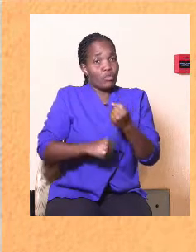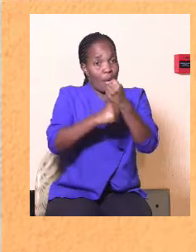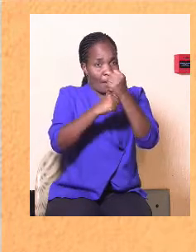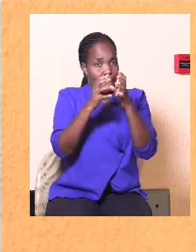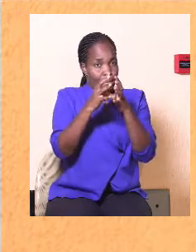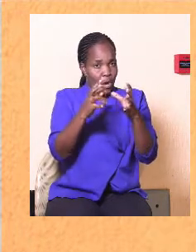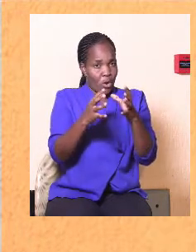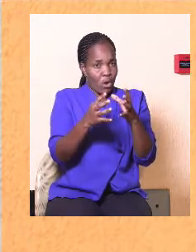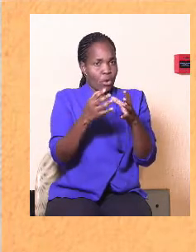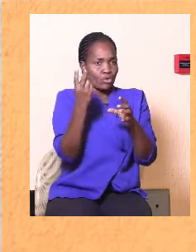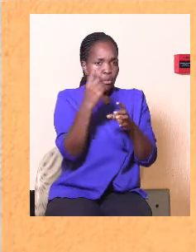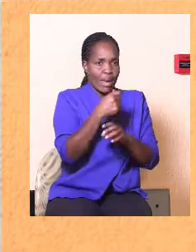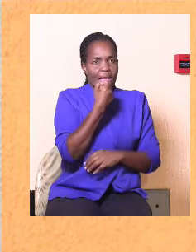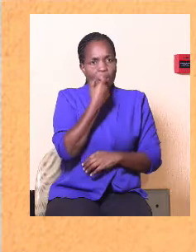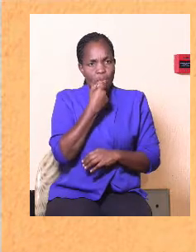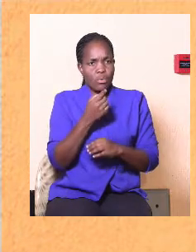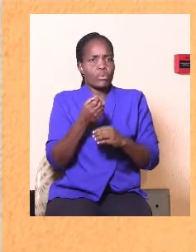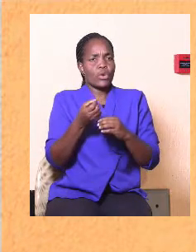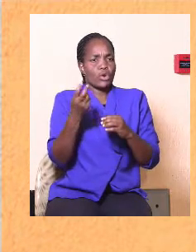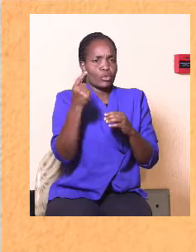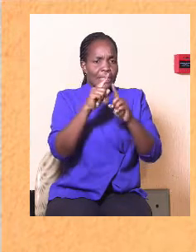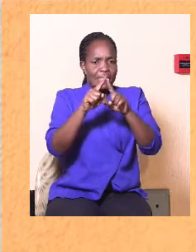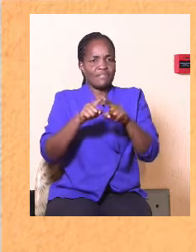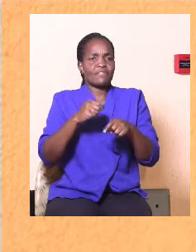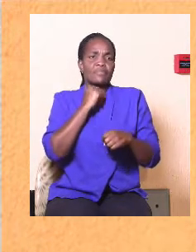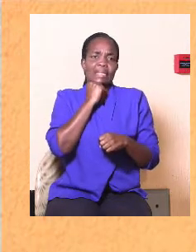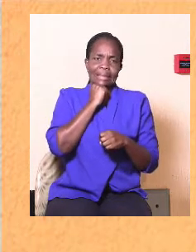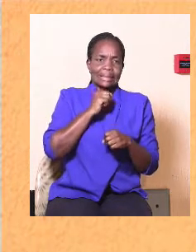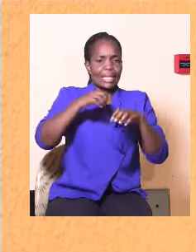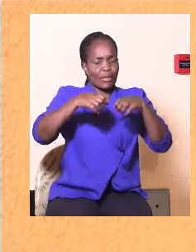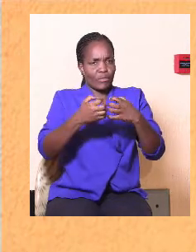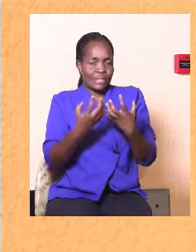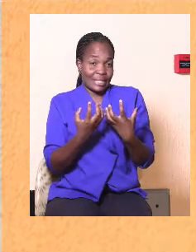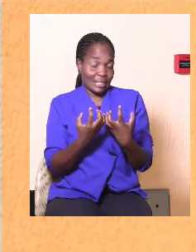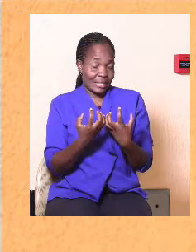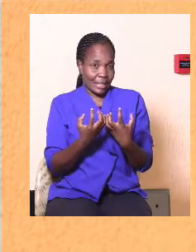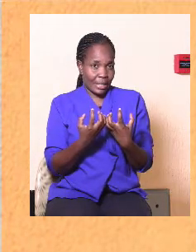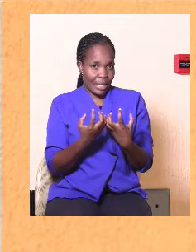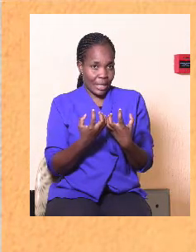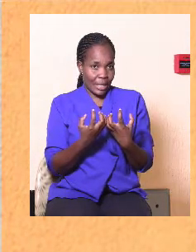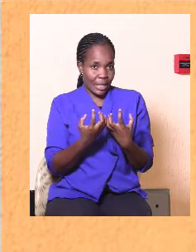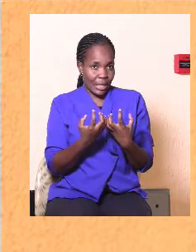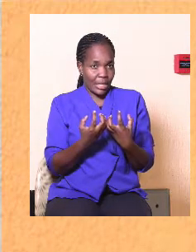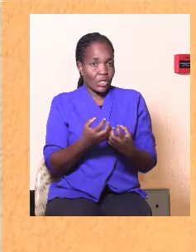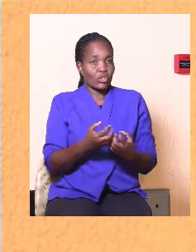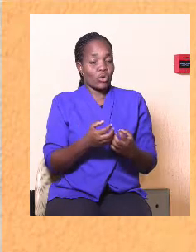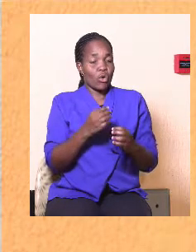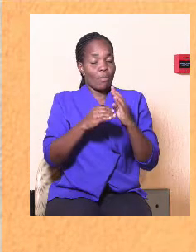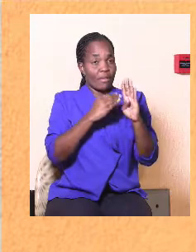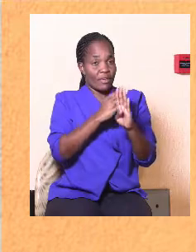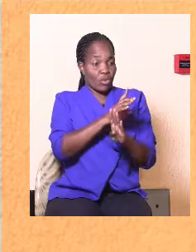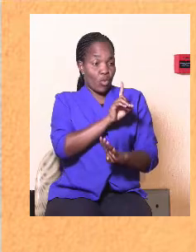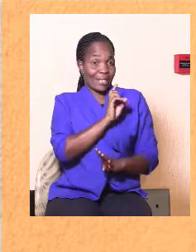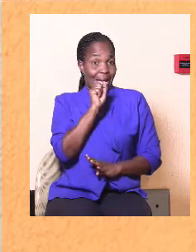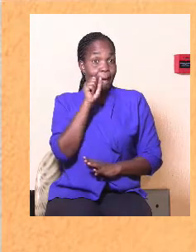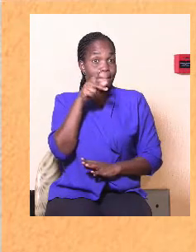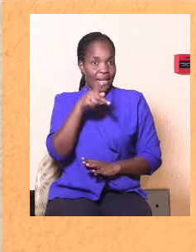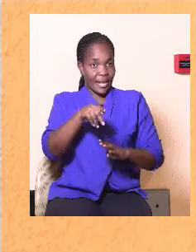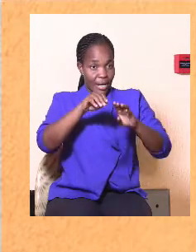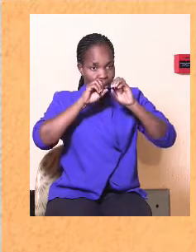save the lives of Namibians. So on the 1st of April, we announced an economic package that